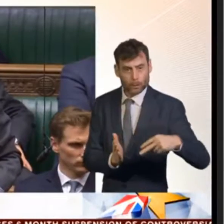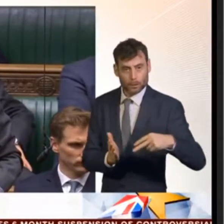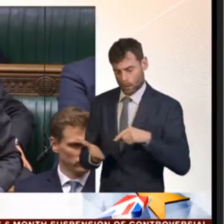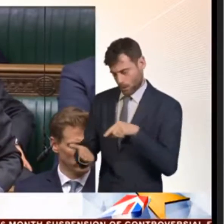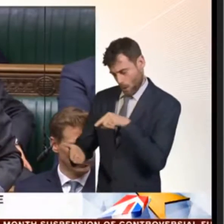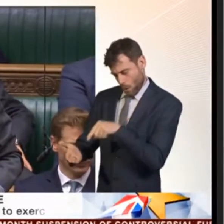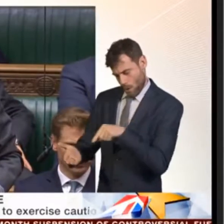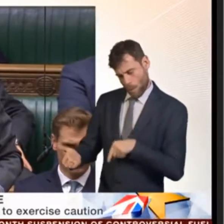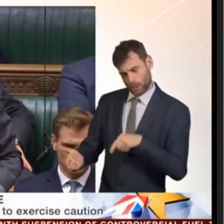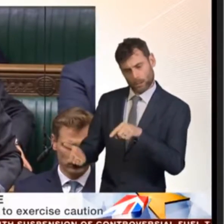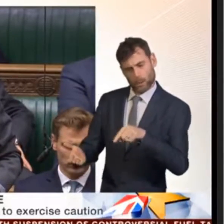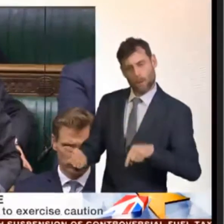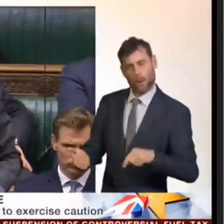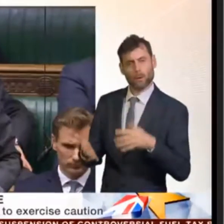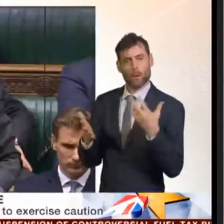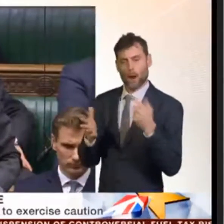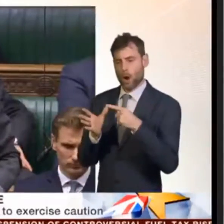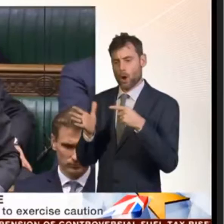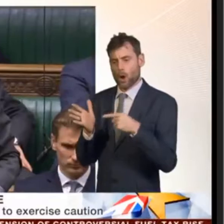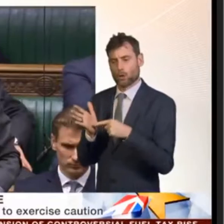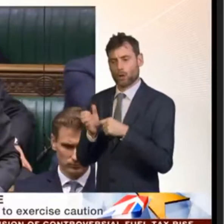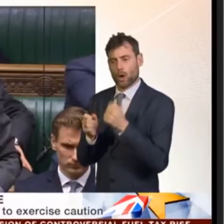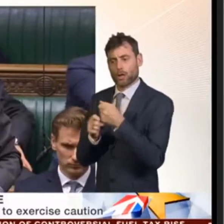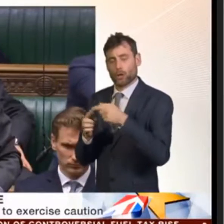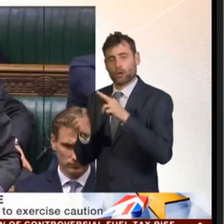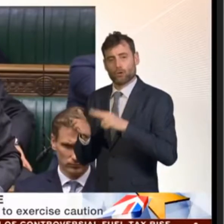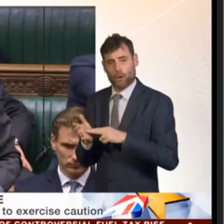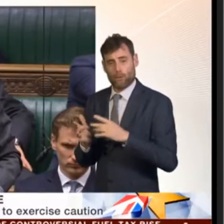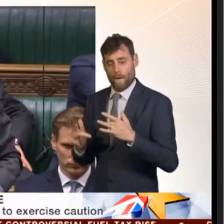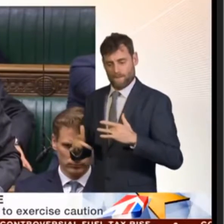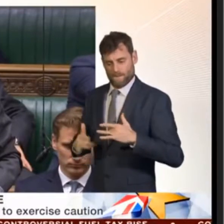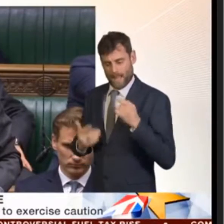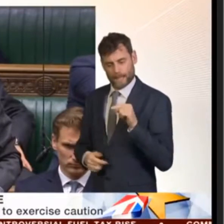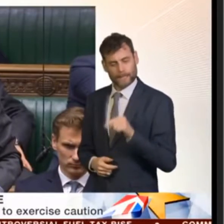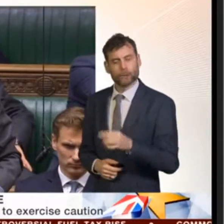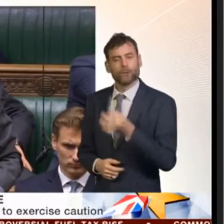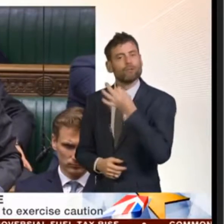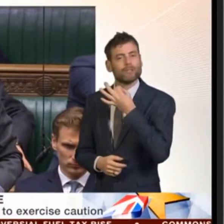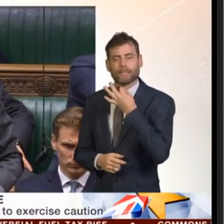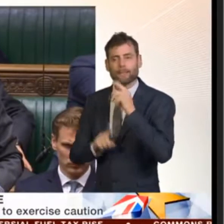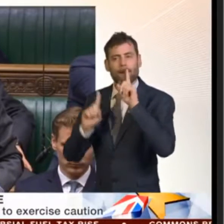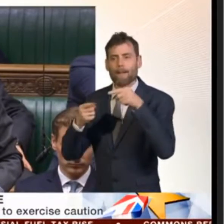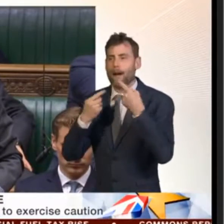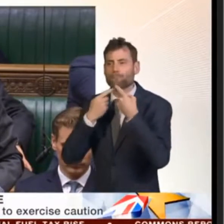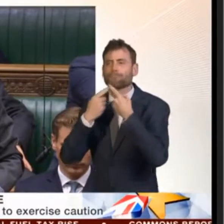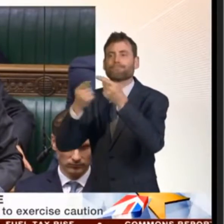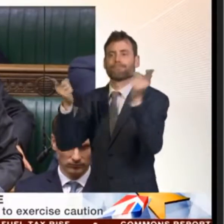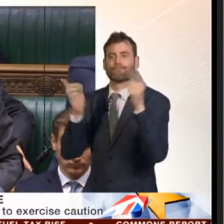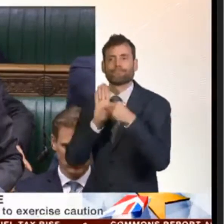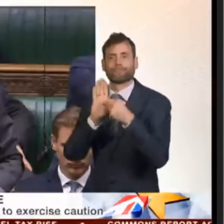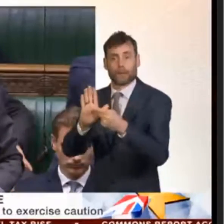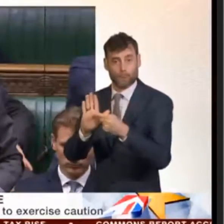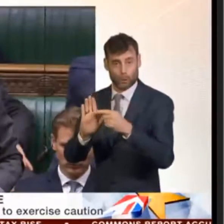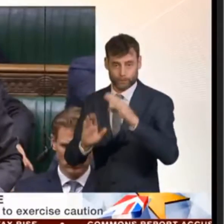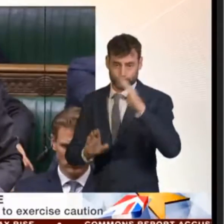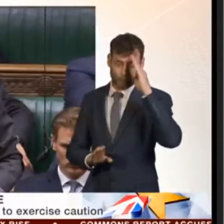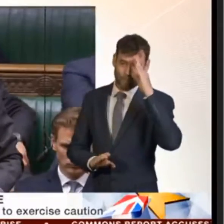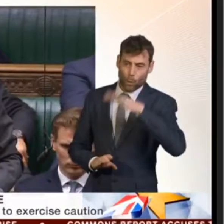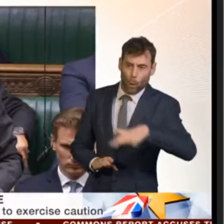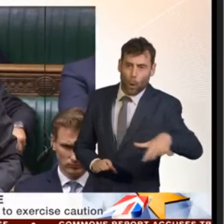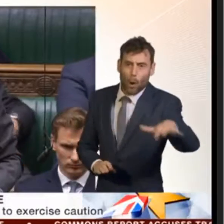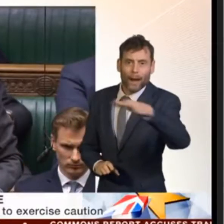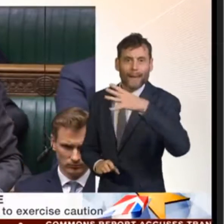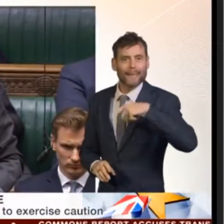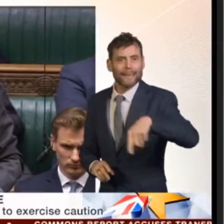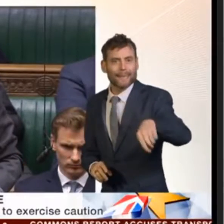those parts which, in everybody's view, might damage the national interest, damage the negotiating position